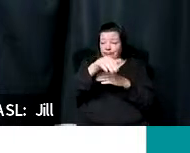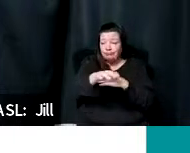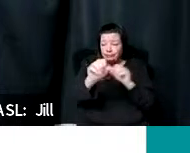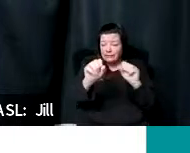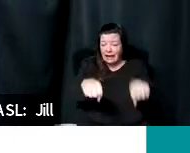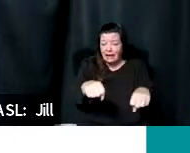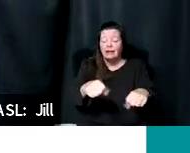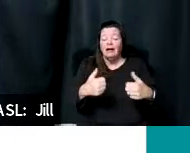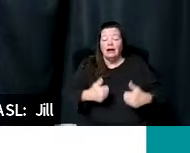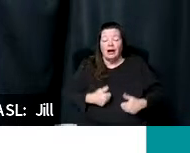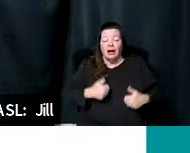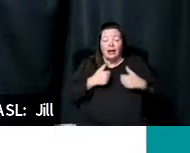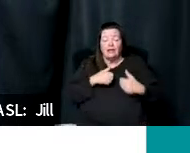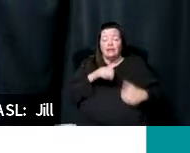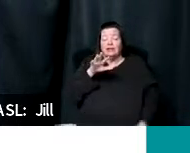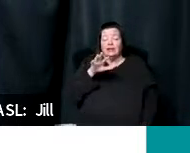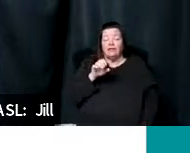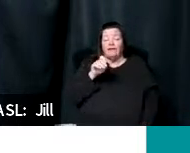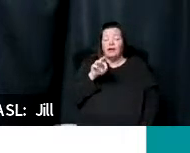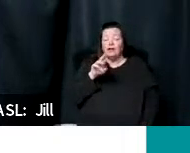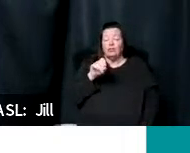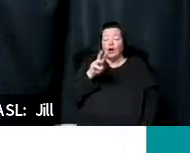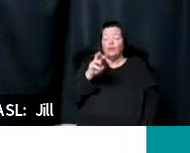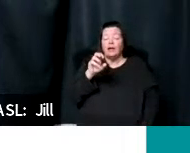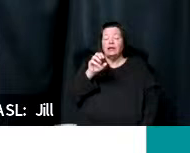Our address is 500 Broadway, Suite 200,